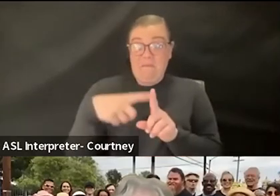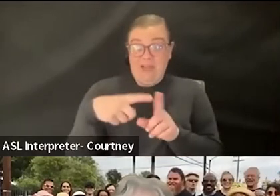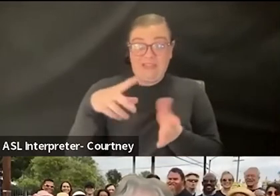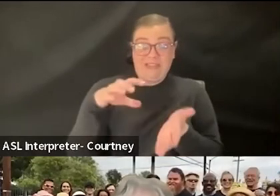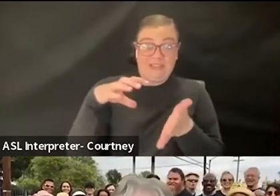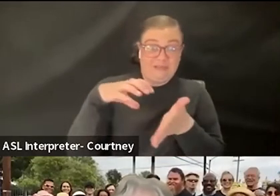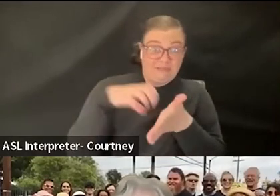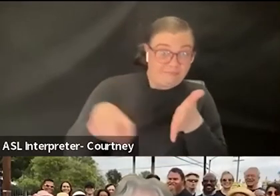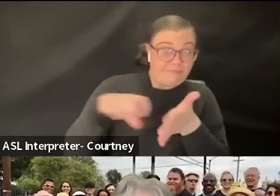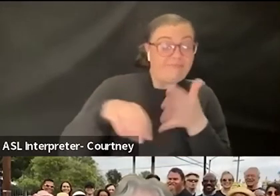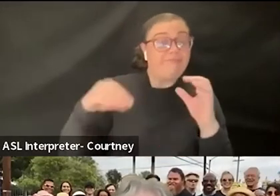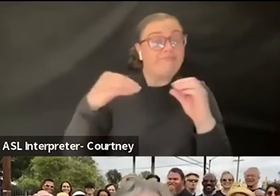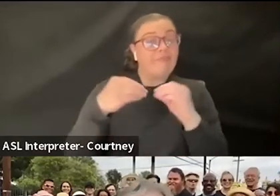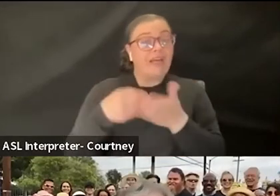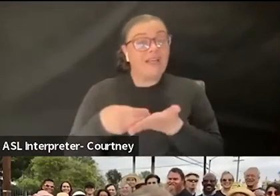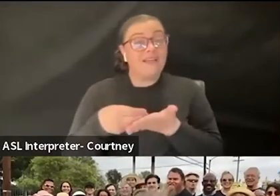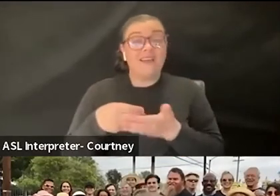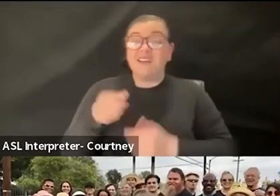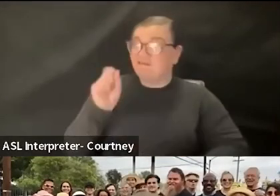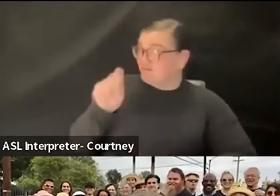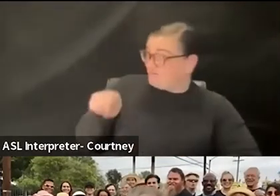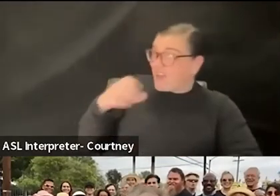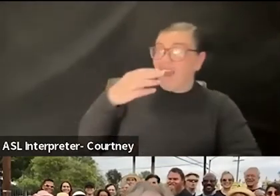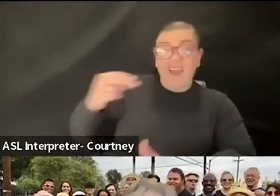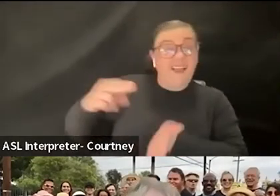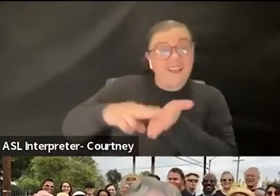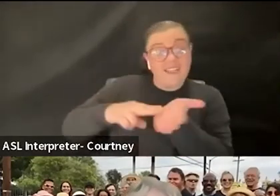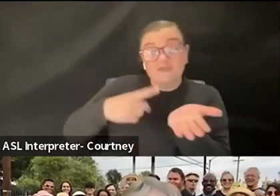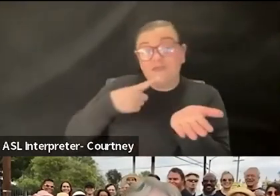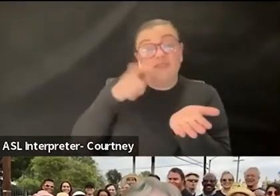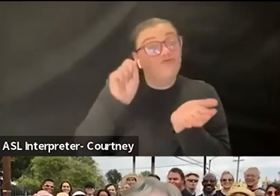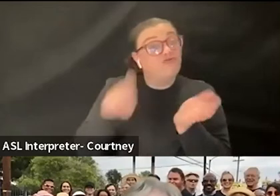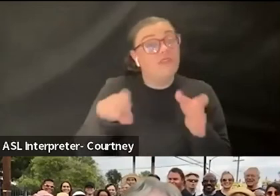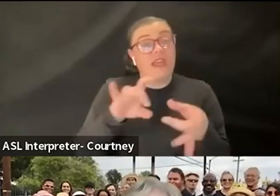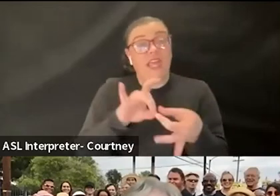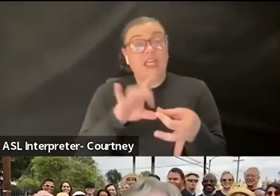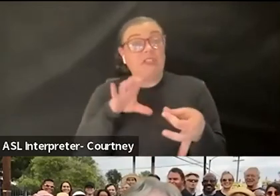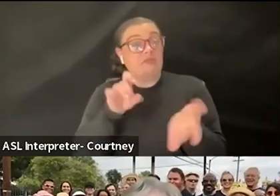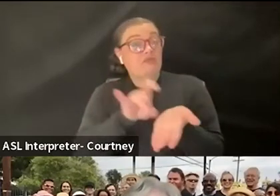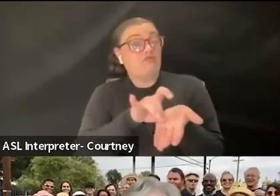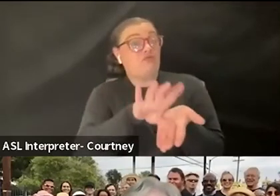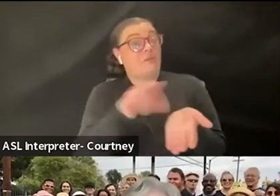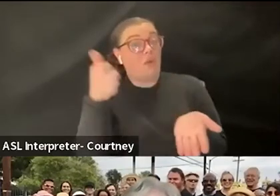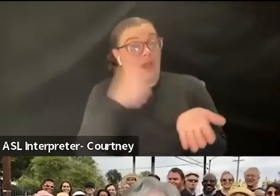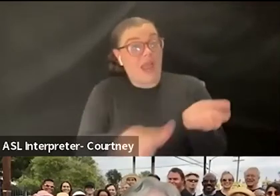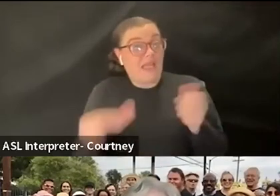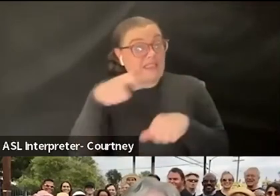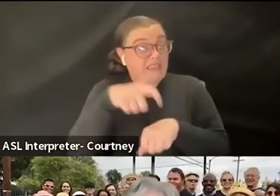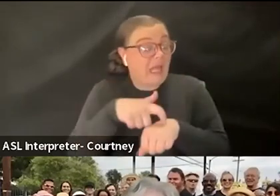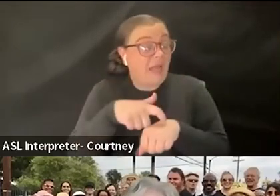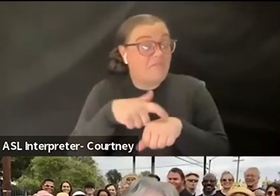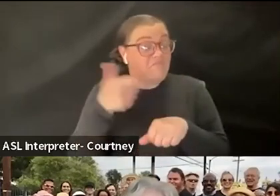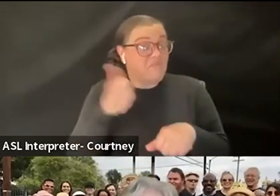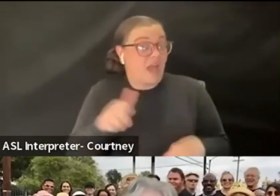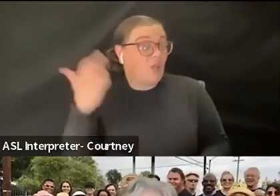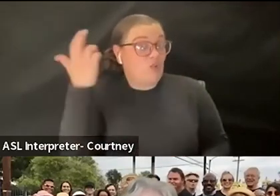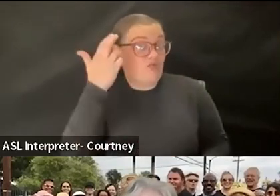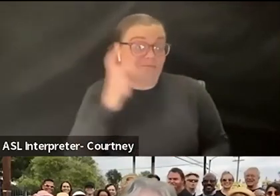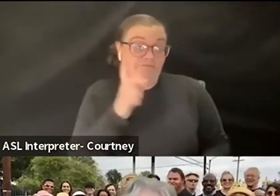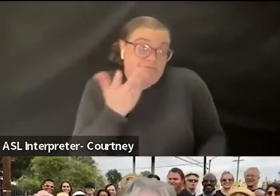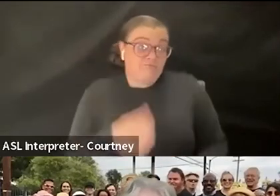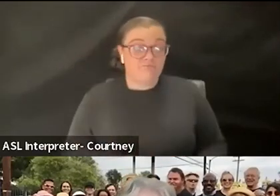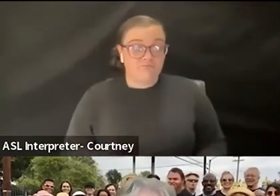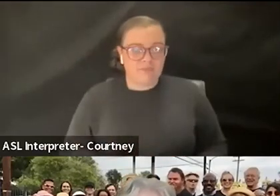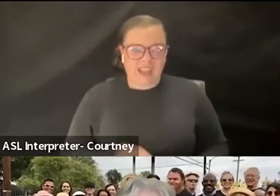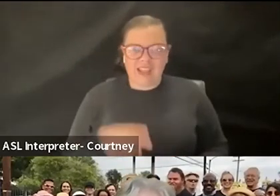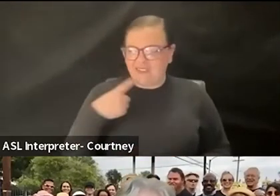any point, at any time. Everything that they give you, all of these folks out here, we'll give you a car. Yeah, go buy a house. Yeah,